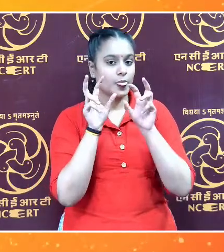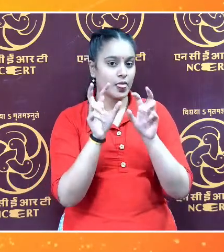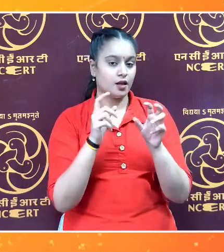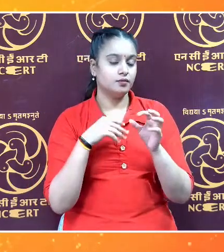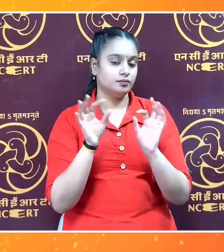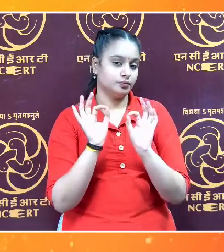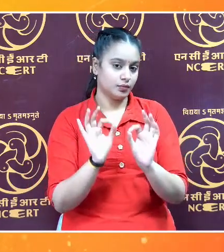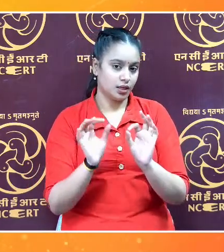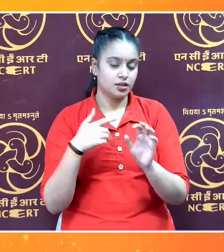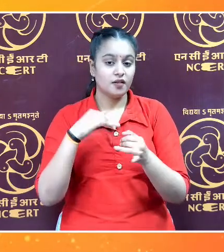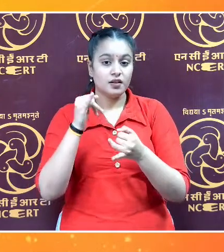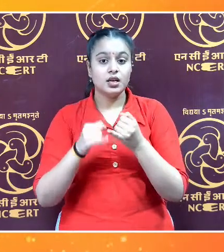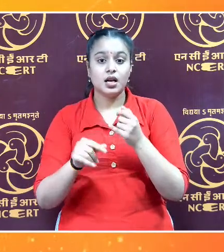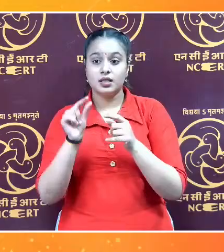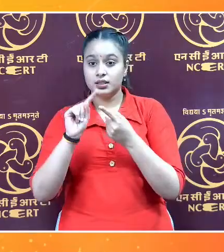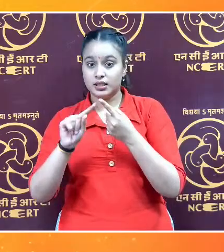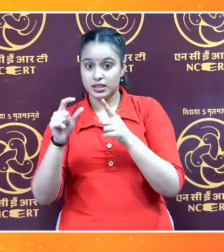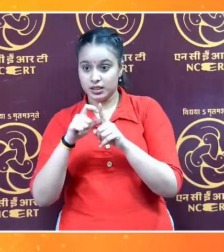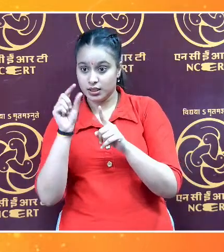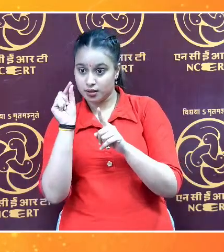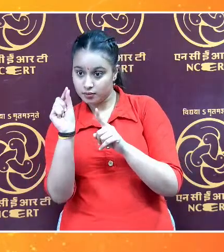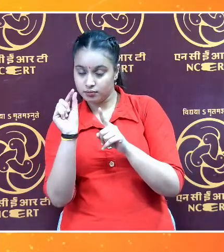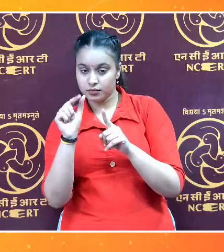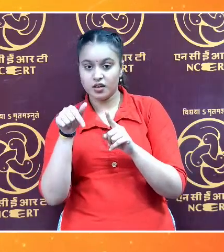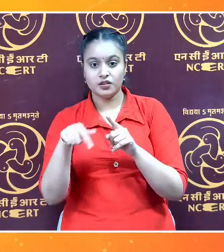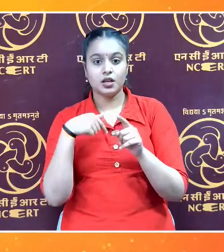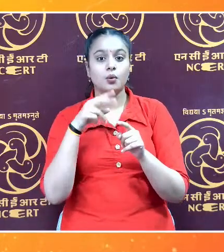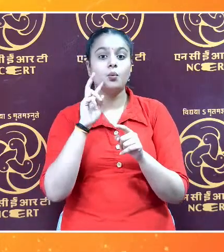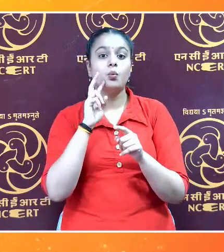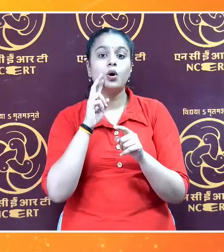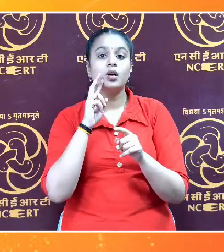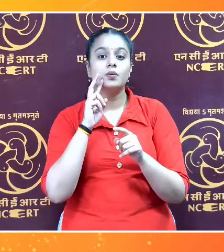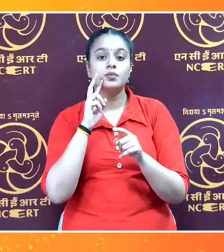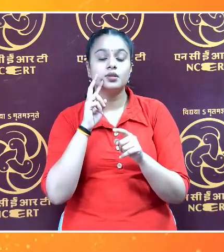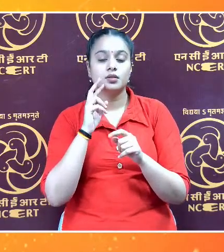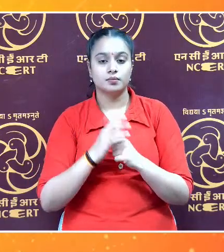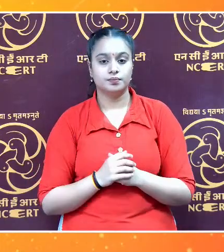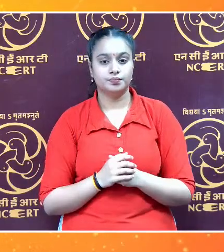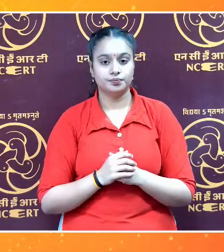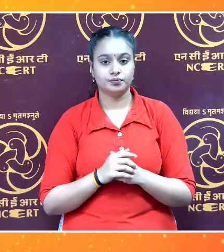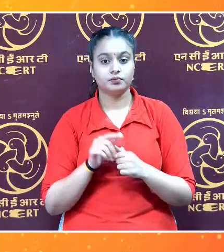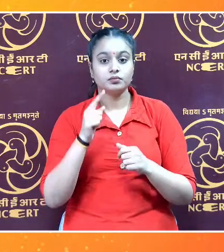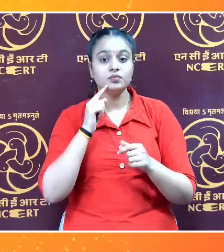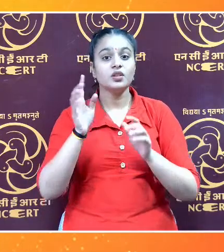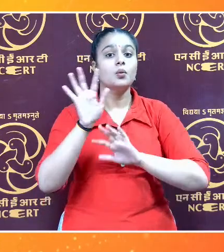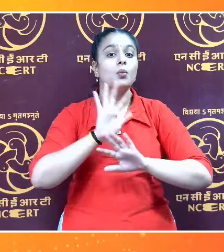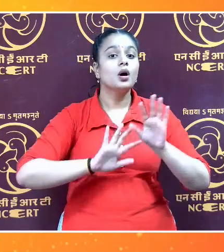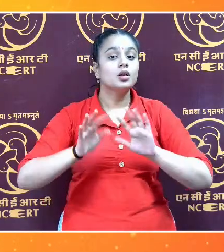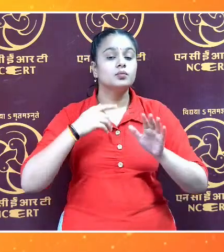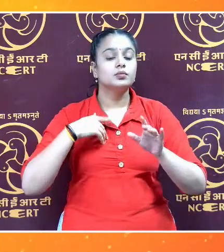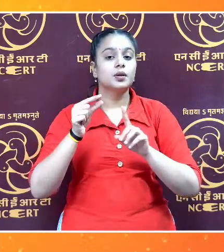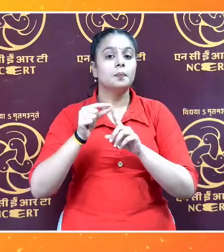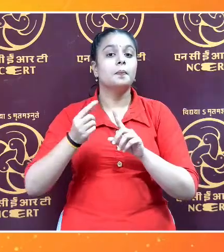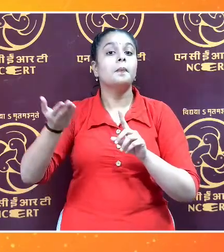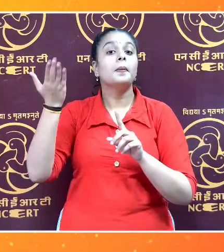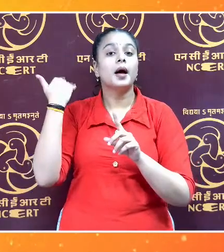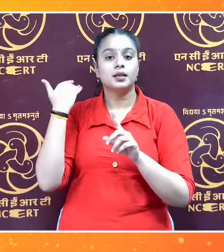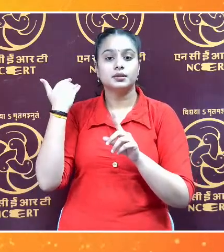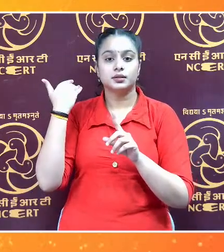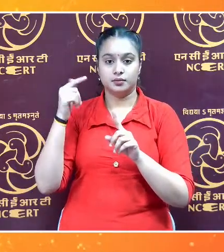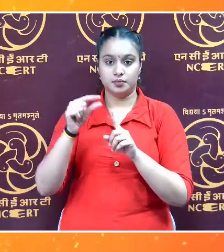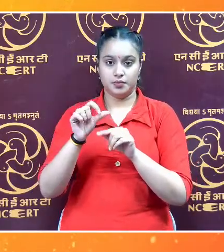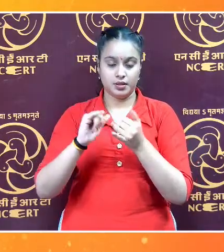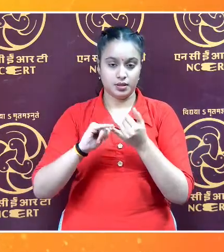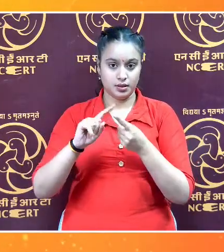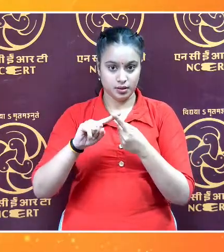Yes, they are ending with ed, and these are the verbs, but the verbs are in past tense. Oh. This shows that the